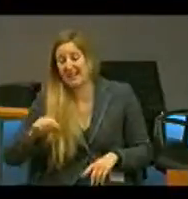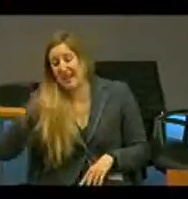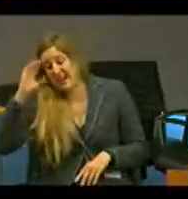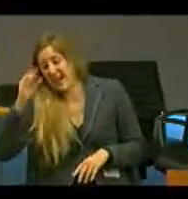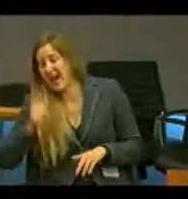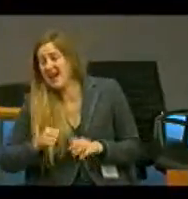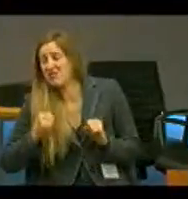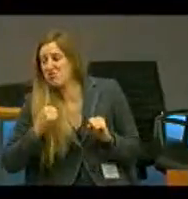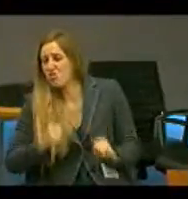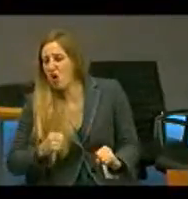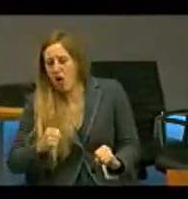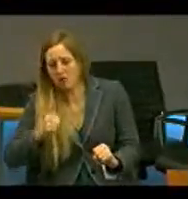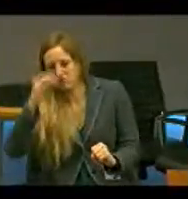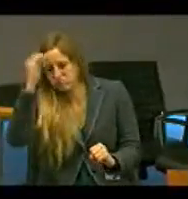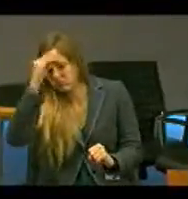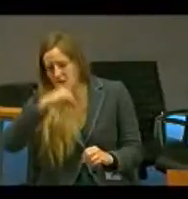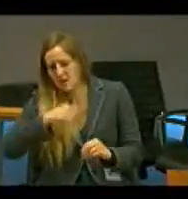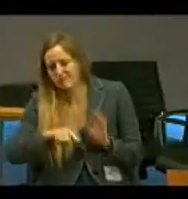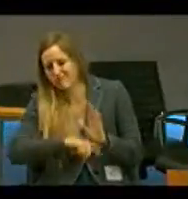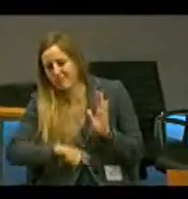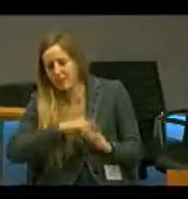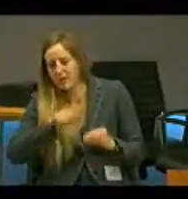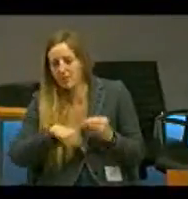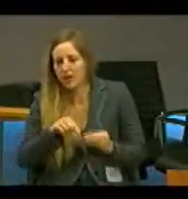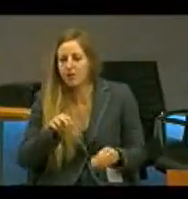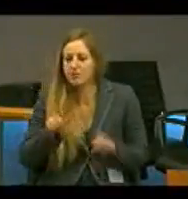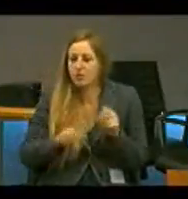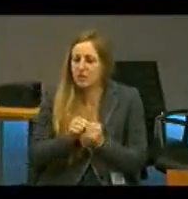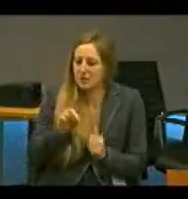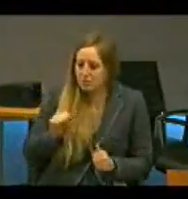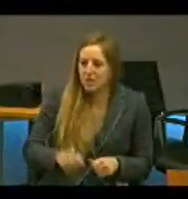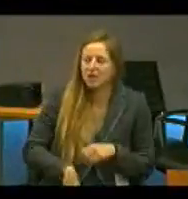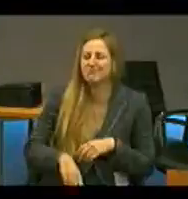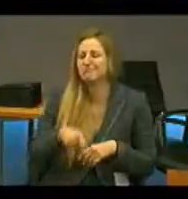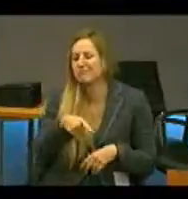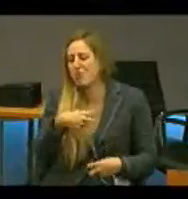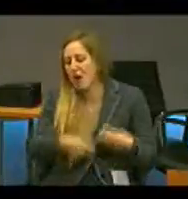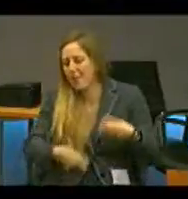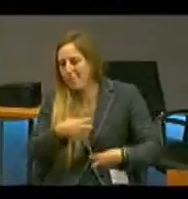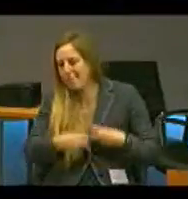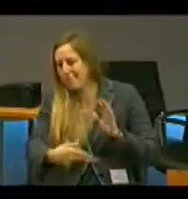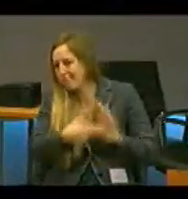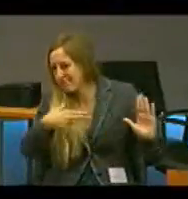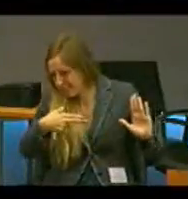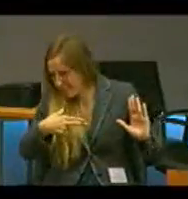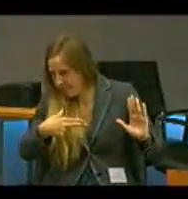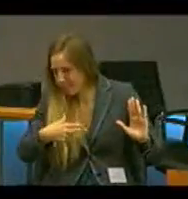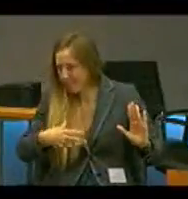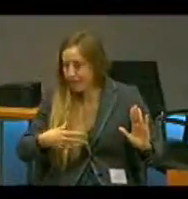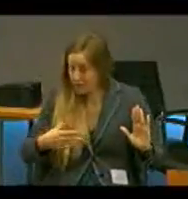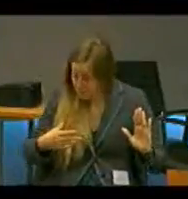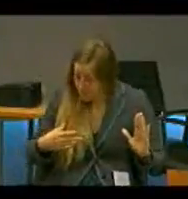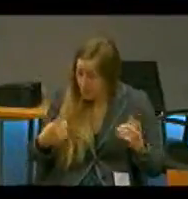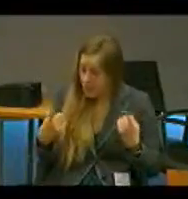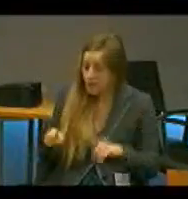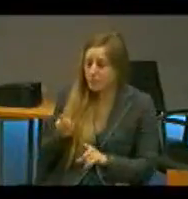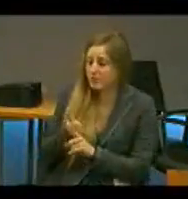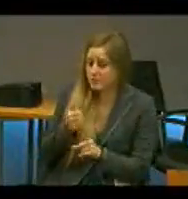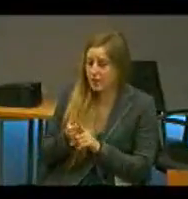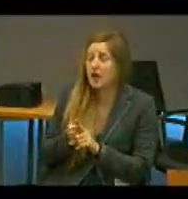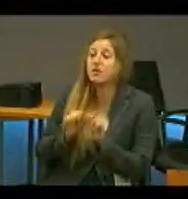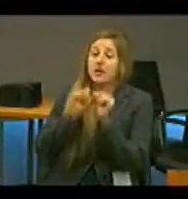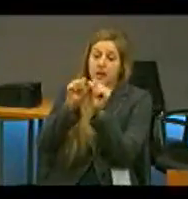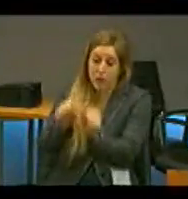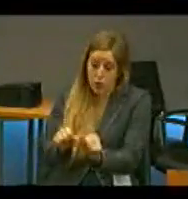problem. Regardless of their race, regardless of their gender, disabled students were a problem. He persisted in being my problem